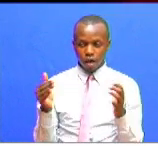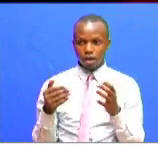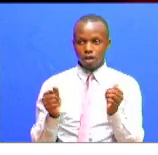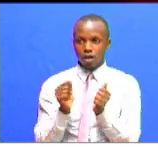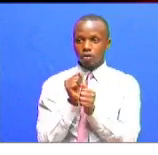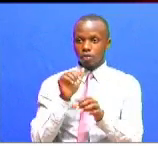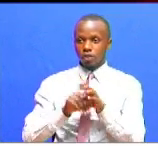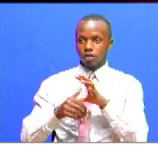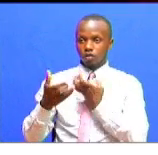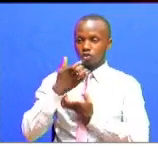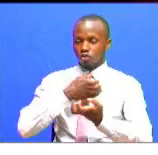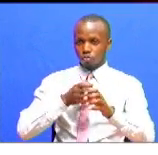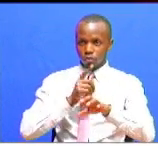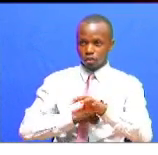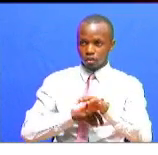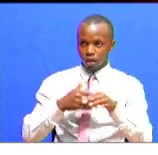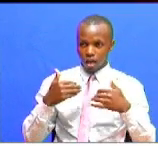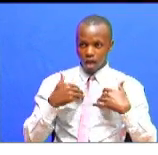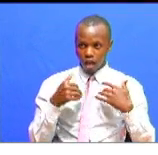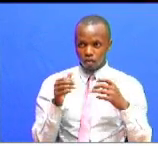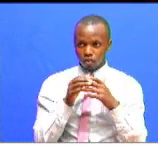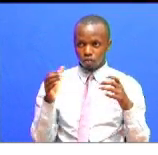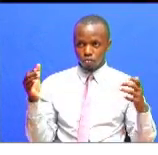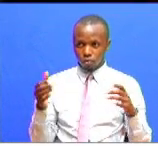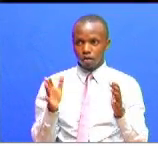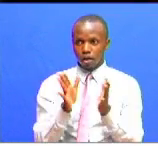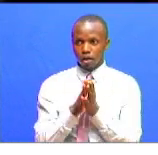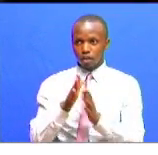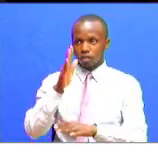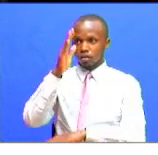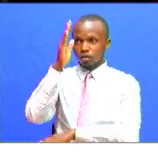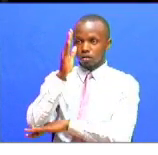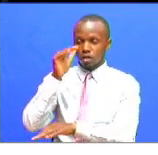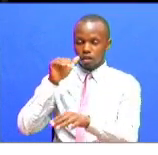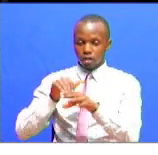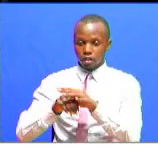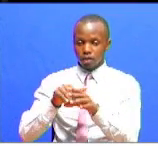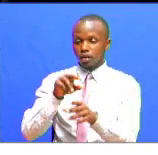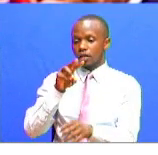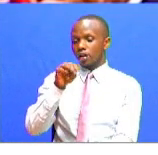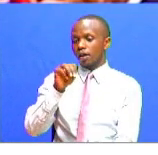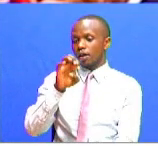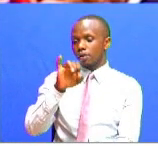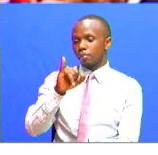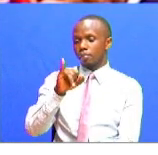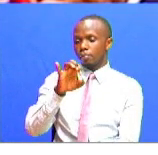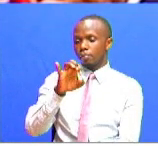ties to encompass broader geopolitical and security dynamics in the Mediterranean region.